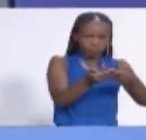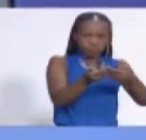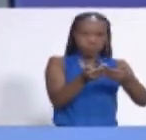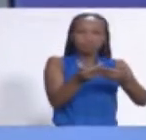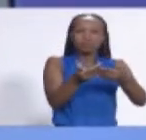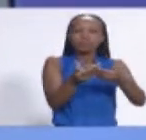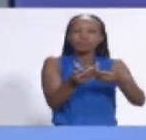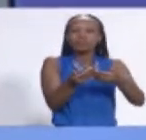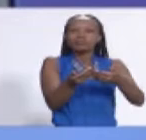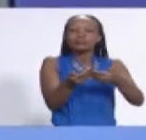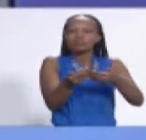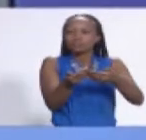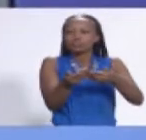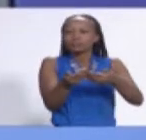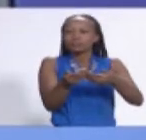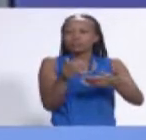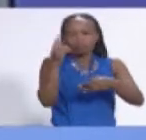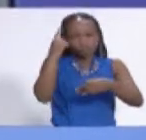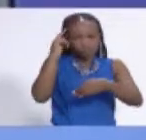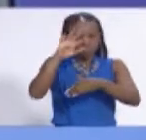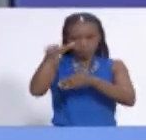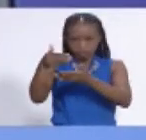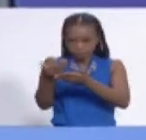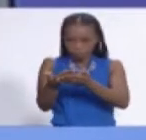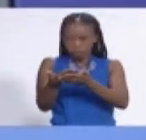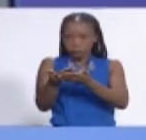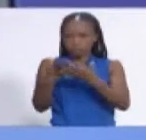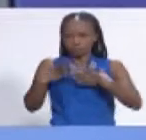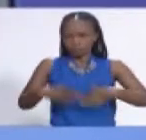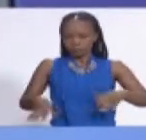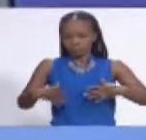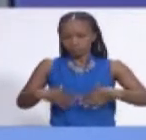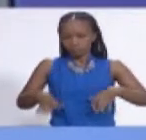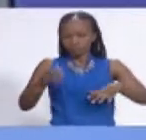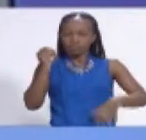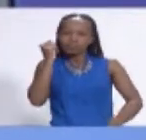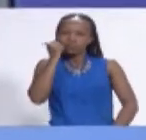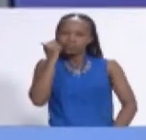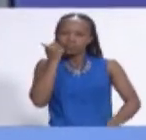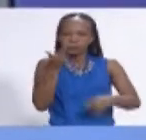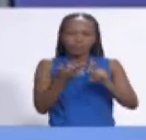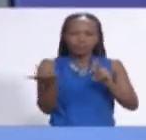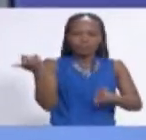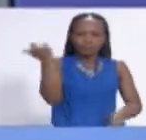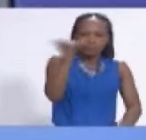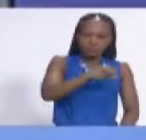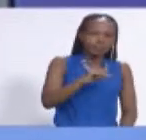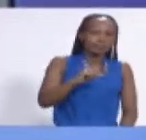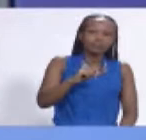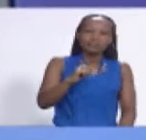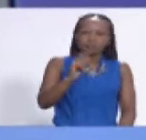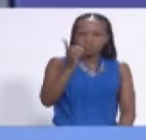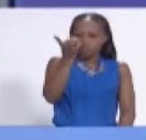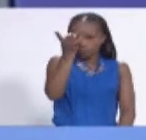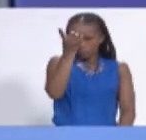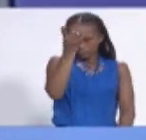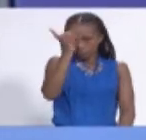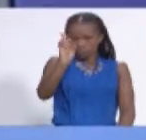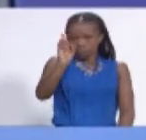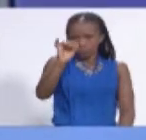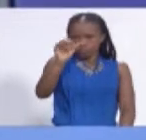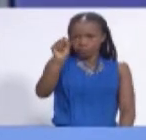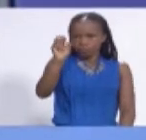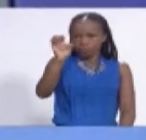or carriages suitable for the conveyance of the person suffering from any infectious disease. Now, 26